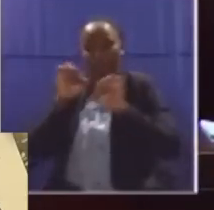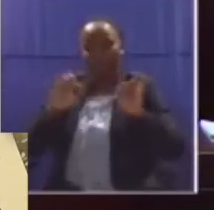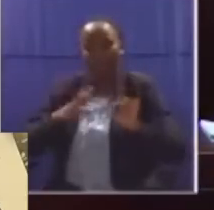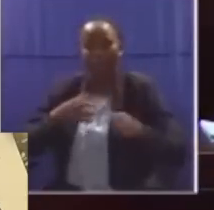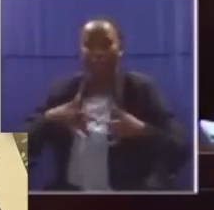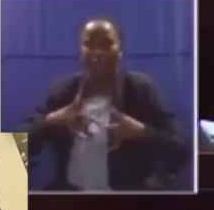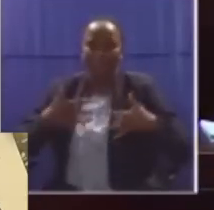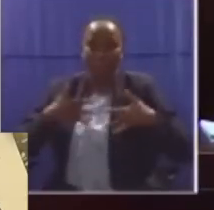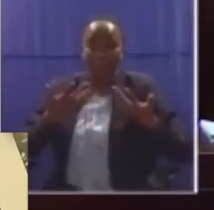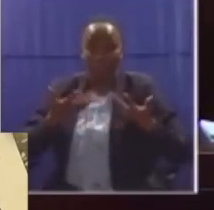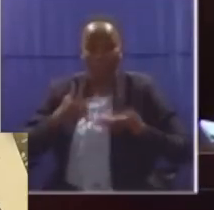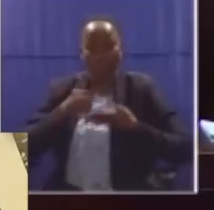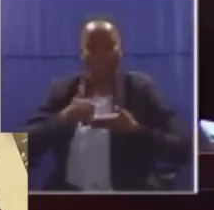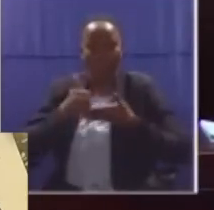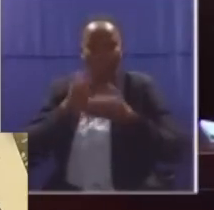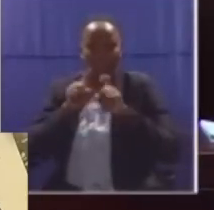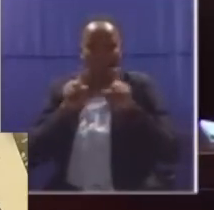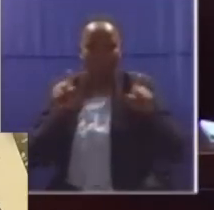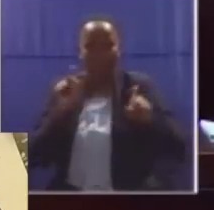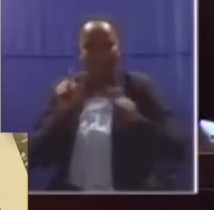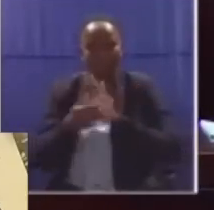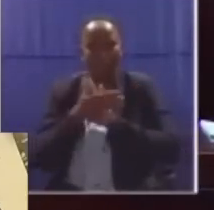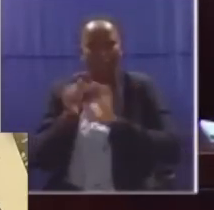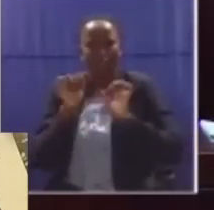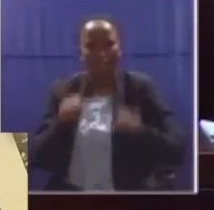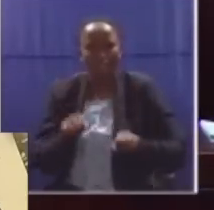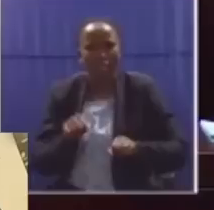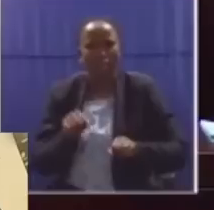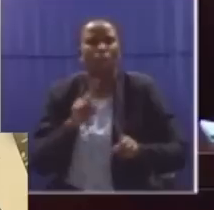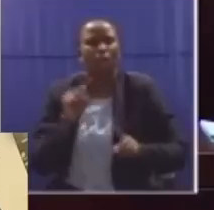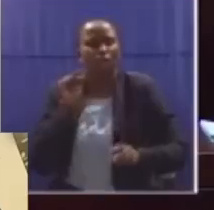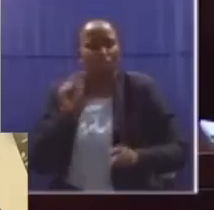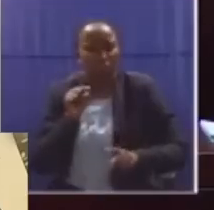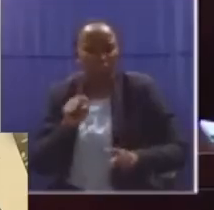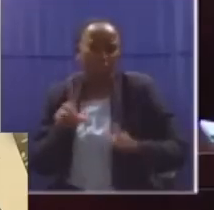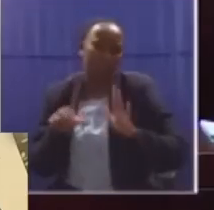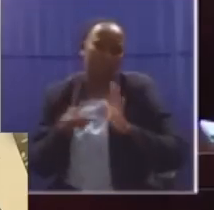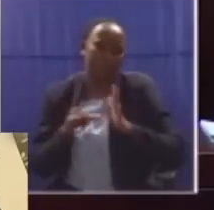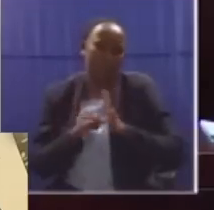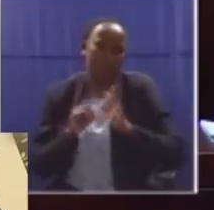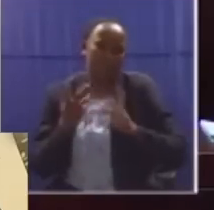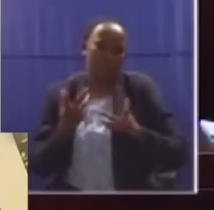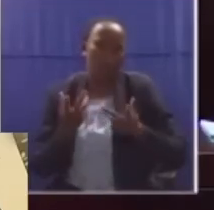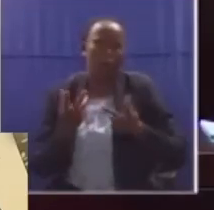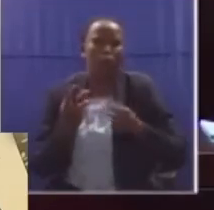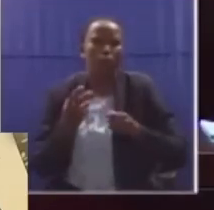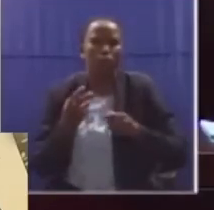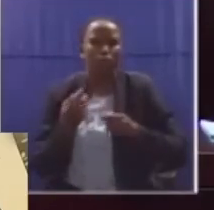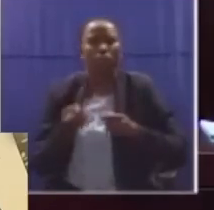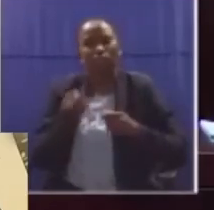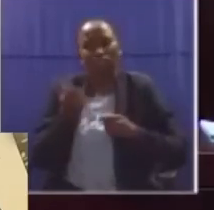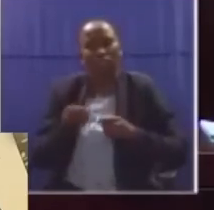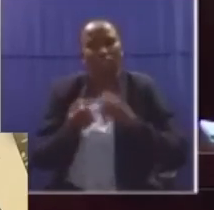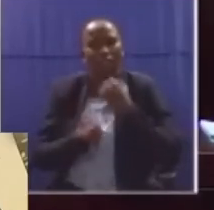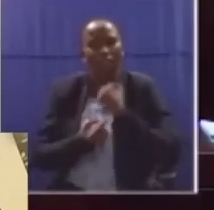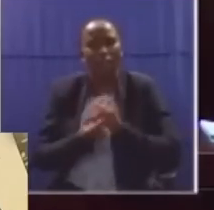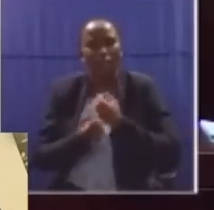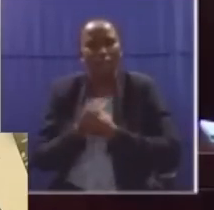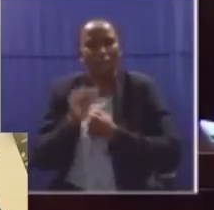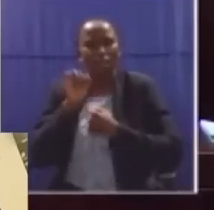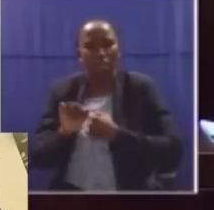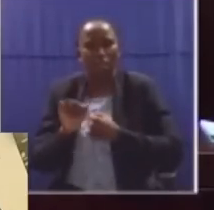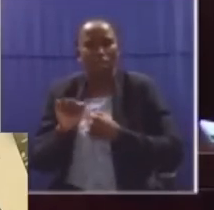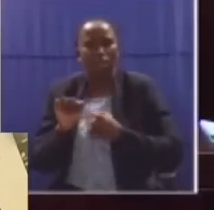shocking spike in police killings underscores, perhaps more than anything else, the near complete collapse of our security